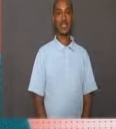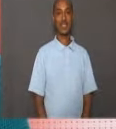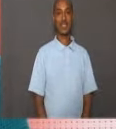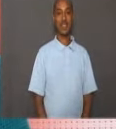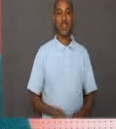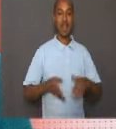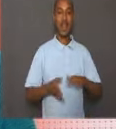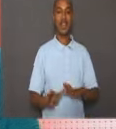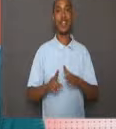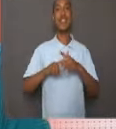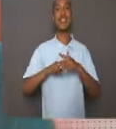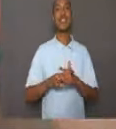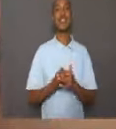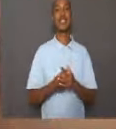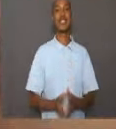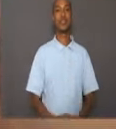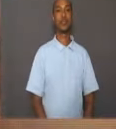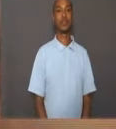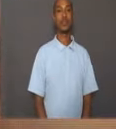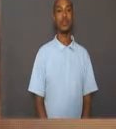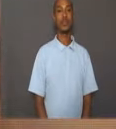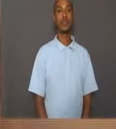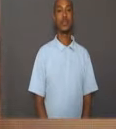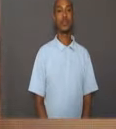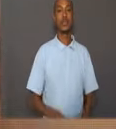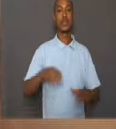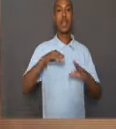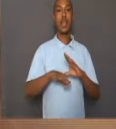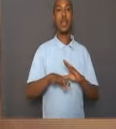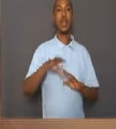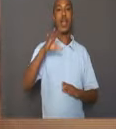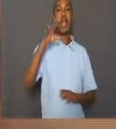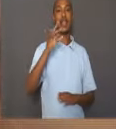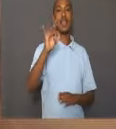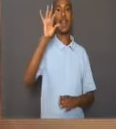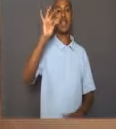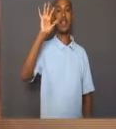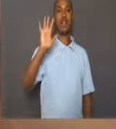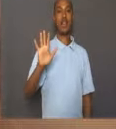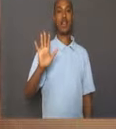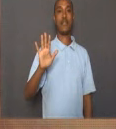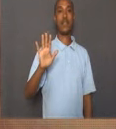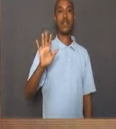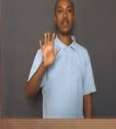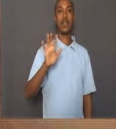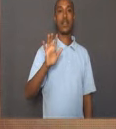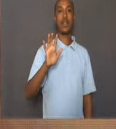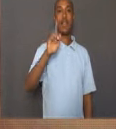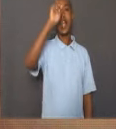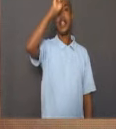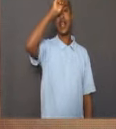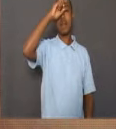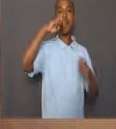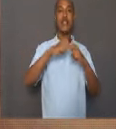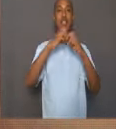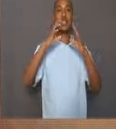Let us get started. In 1895, a German physicist